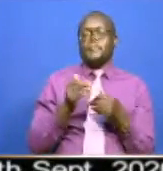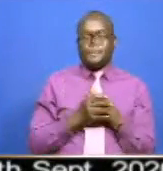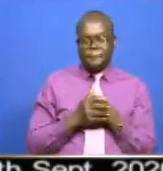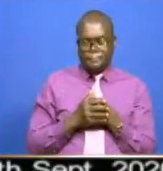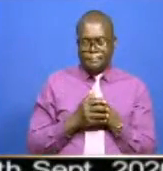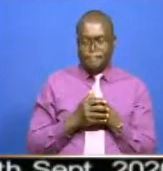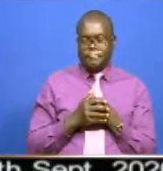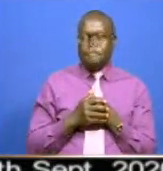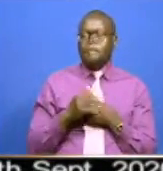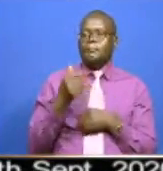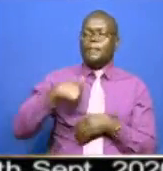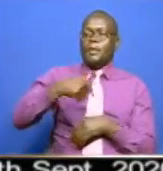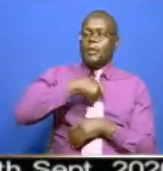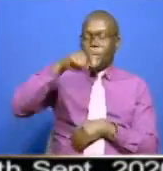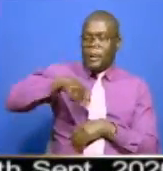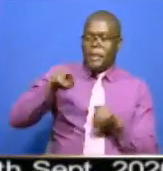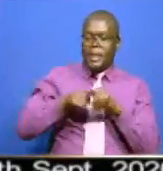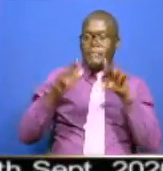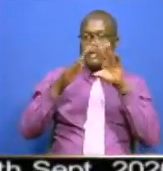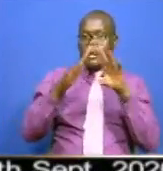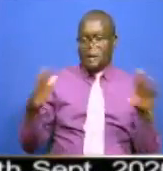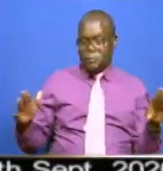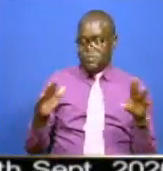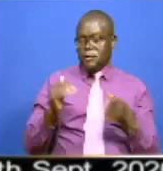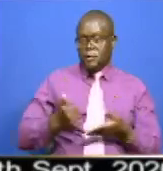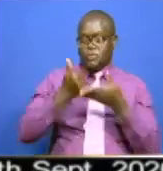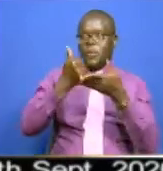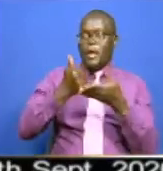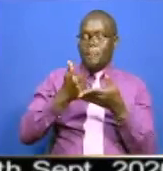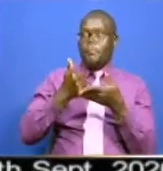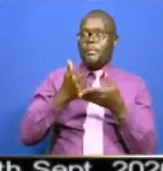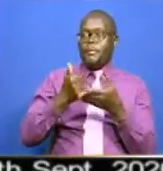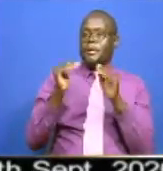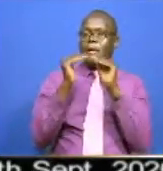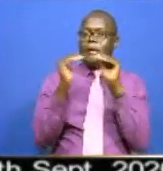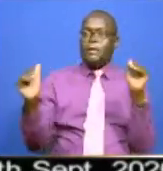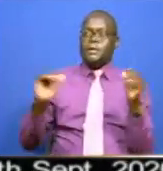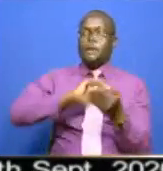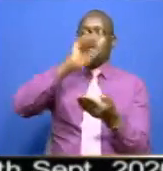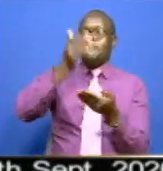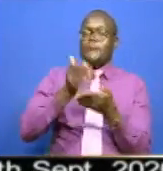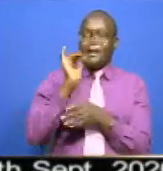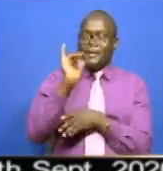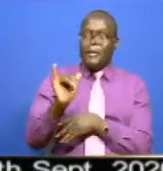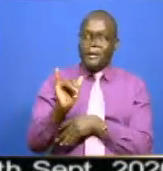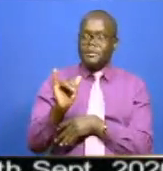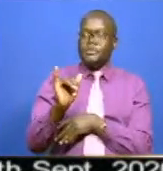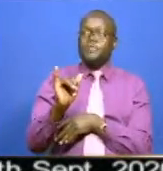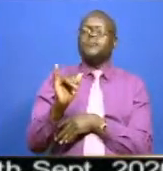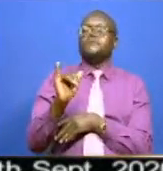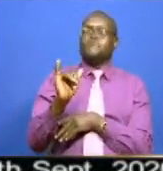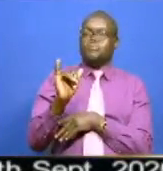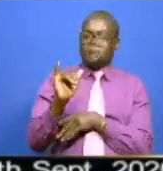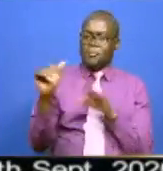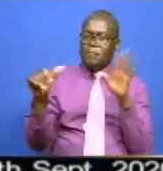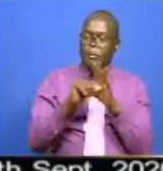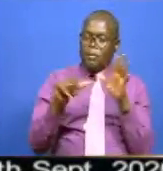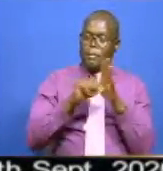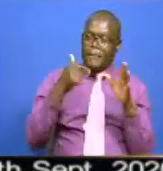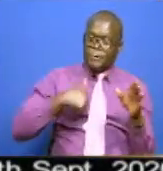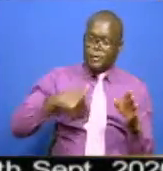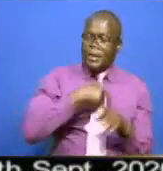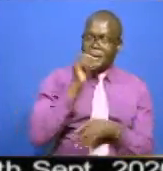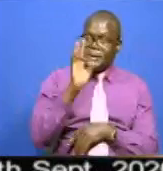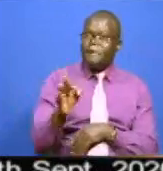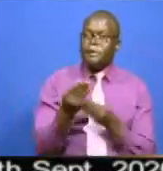And we need, as a House, to help, and even on the equalization fund, that has been a thorn in our flesh. Because if those are